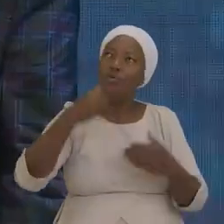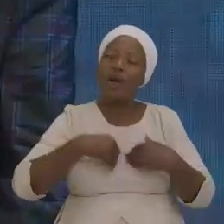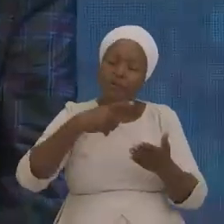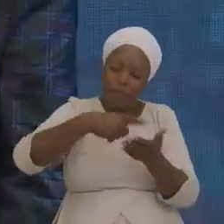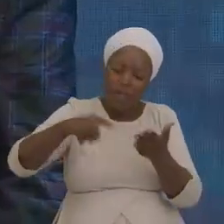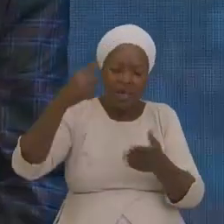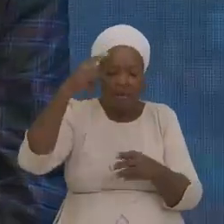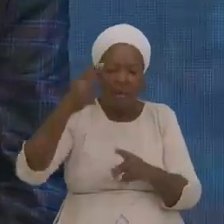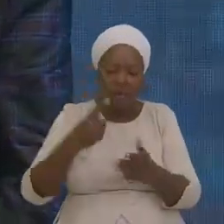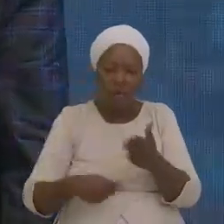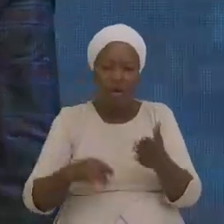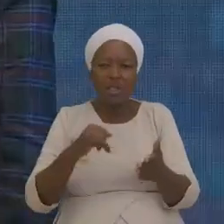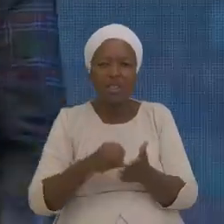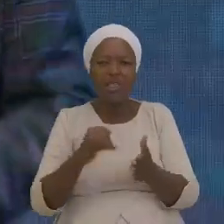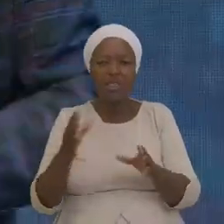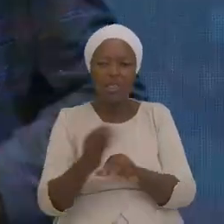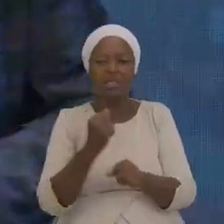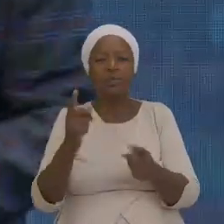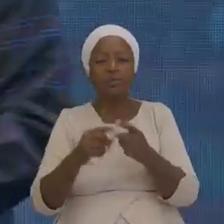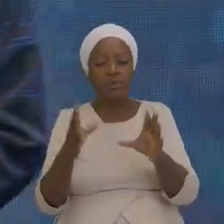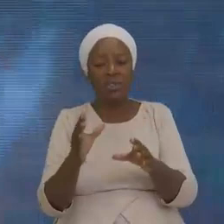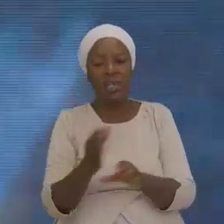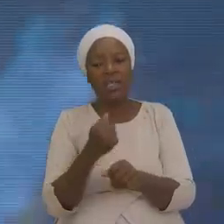it takes to get me to heaven.